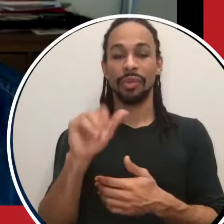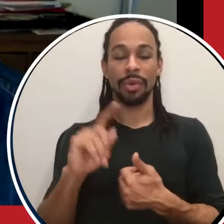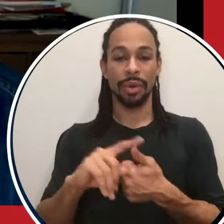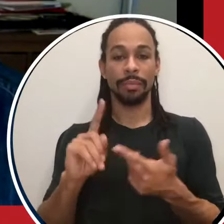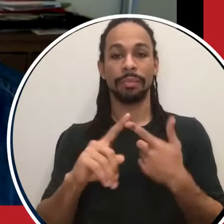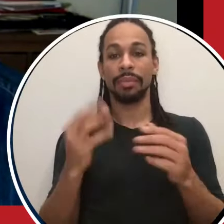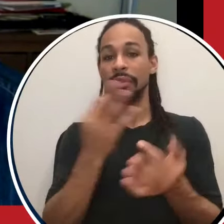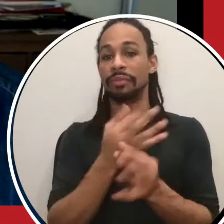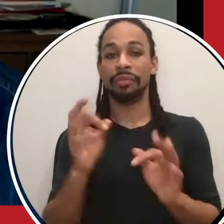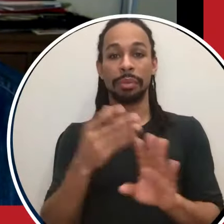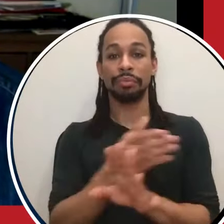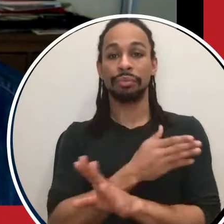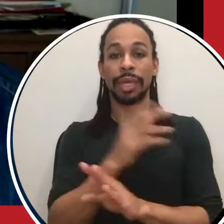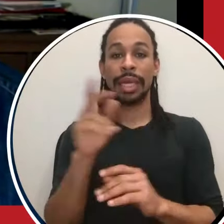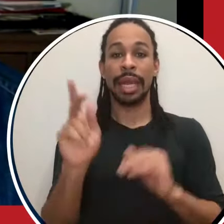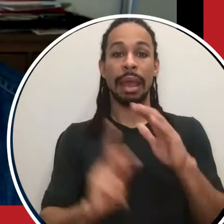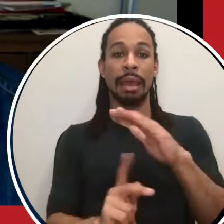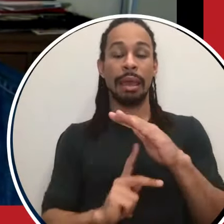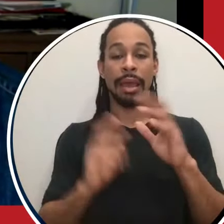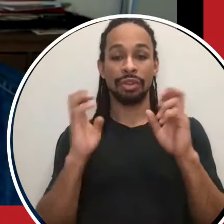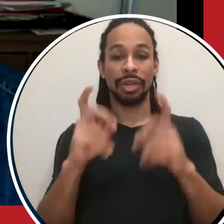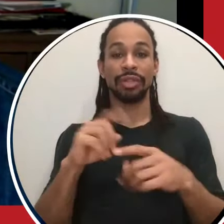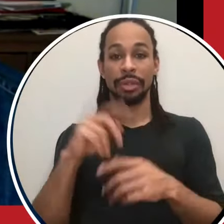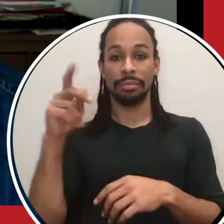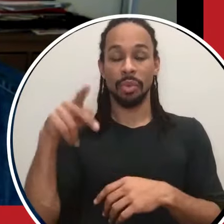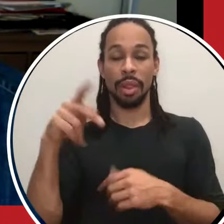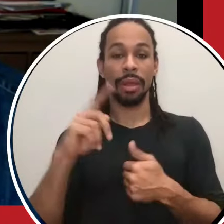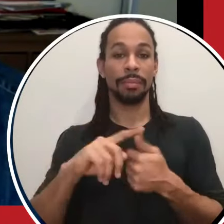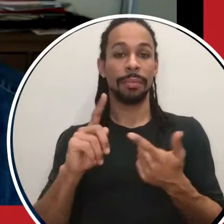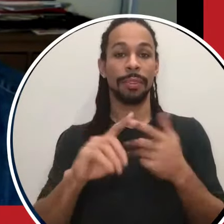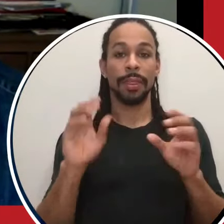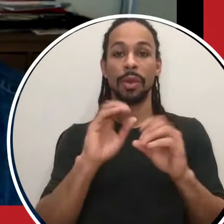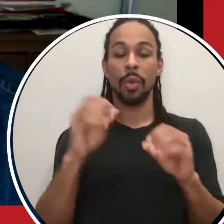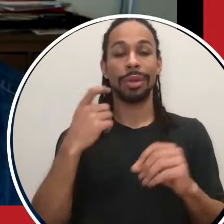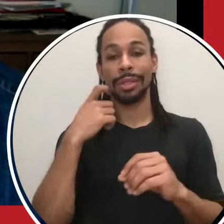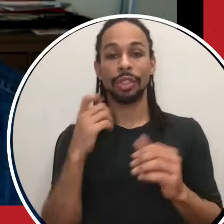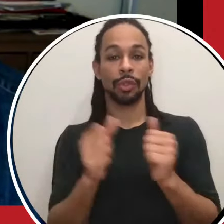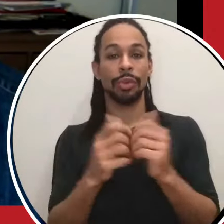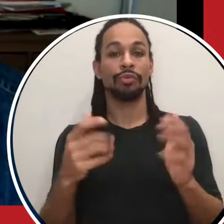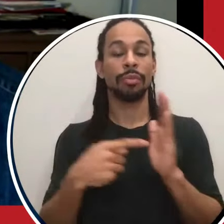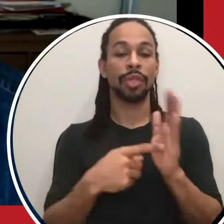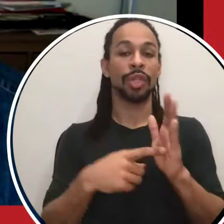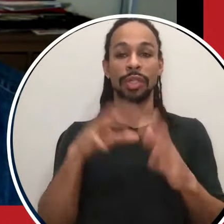Portland, no evictions without representation in Boulder,